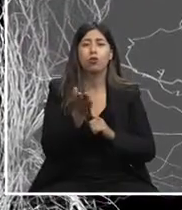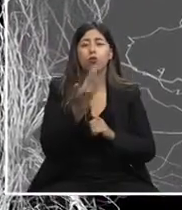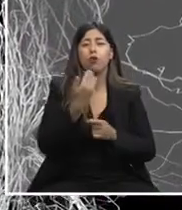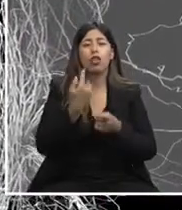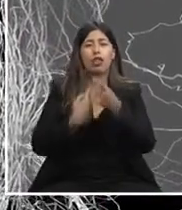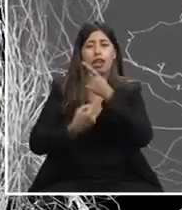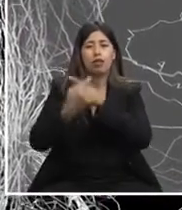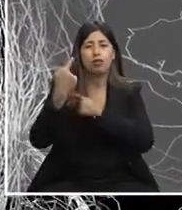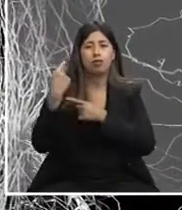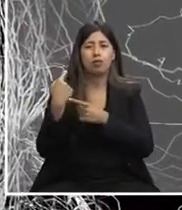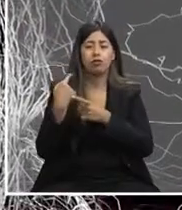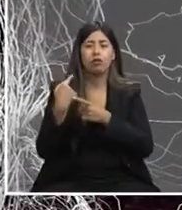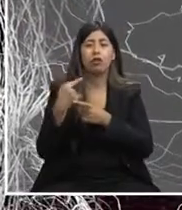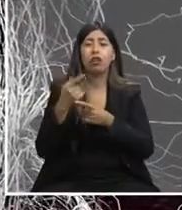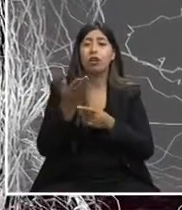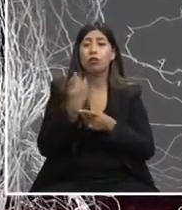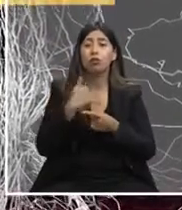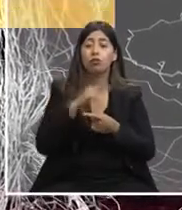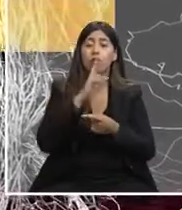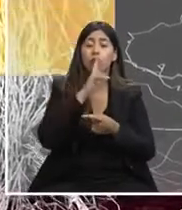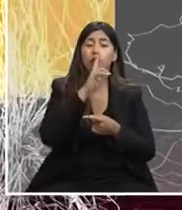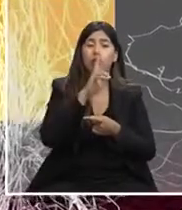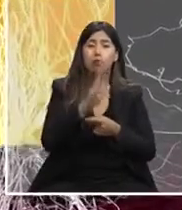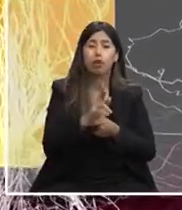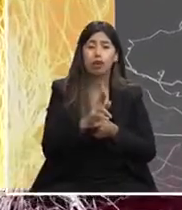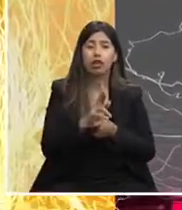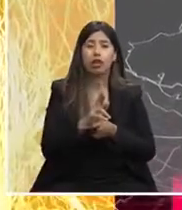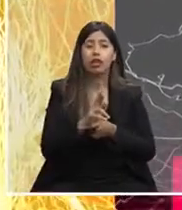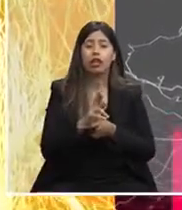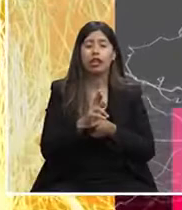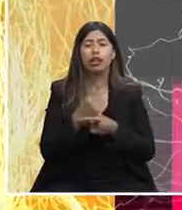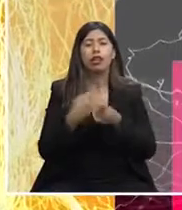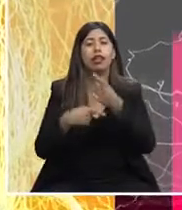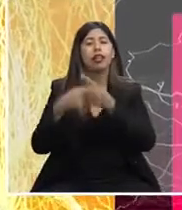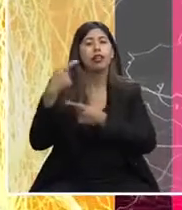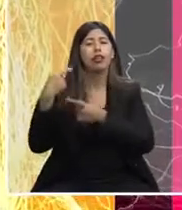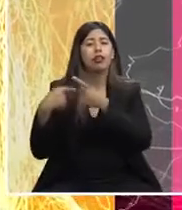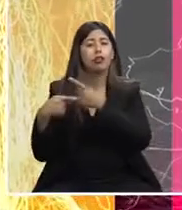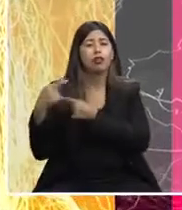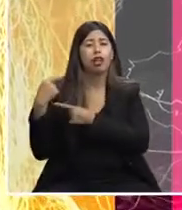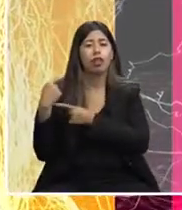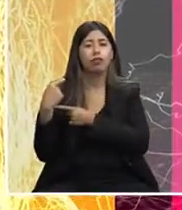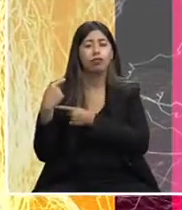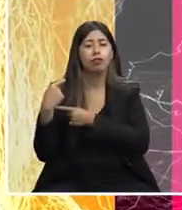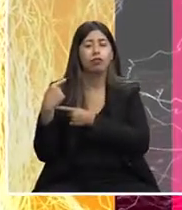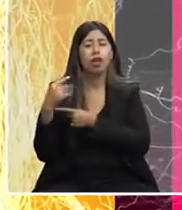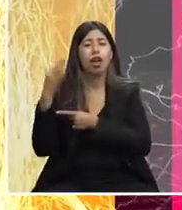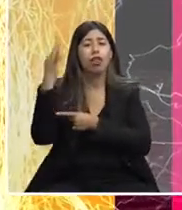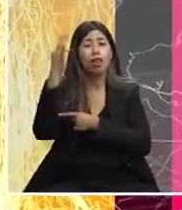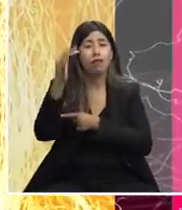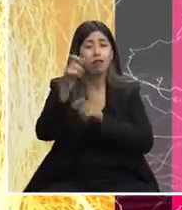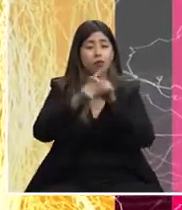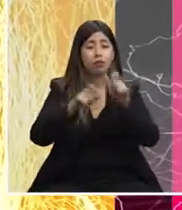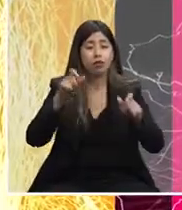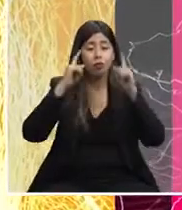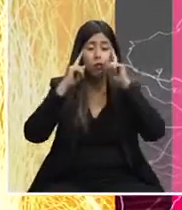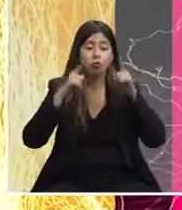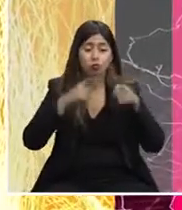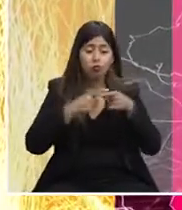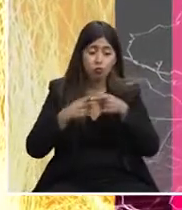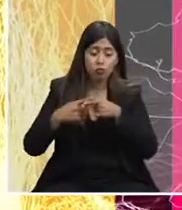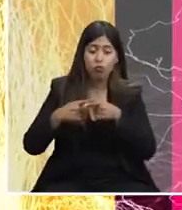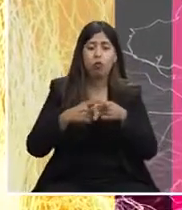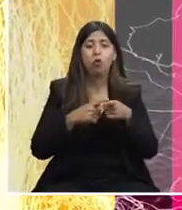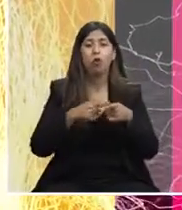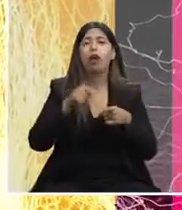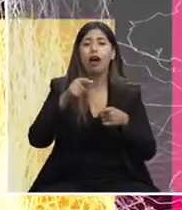story. Historians of the future will name this time, and school children will study it. But I think we need a name now.